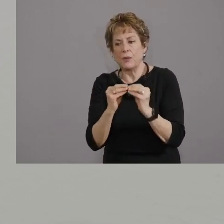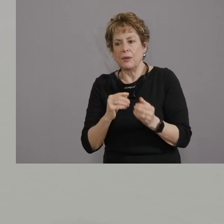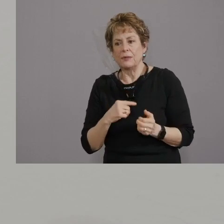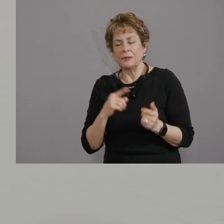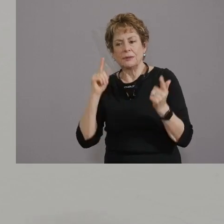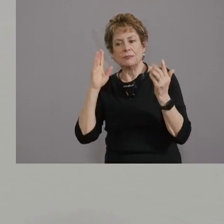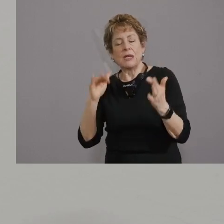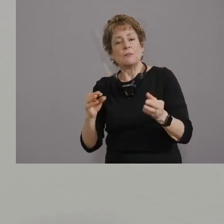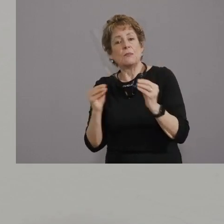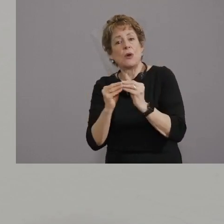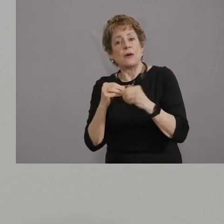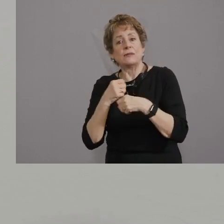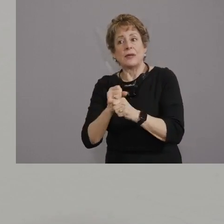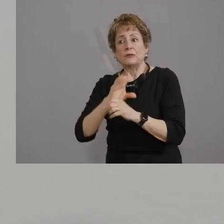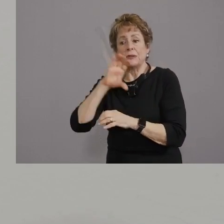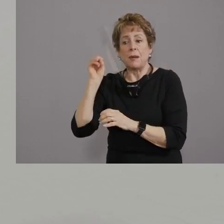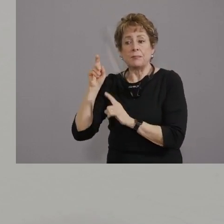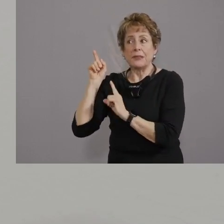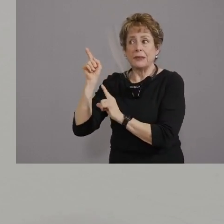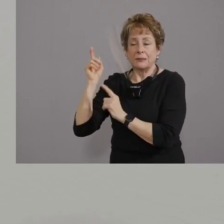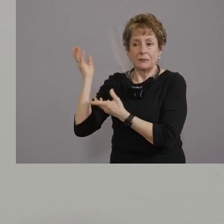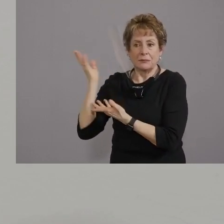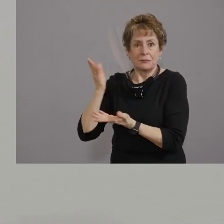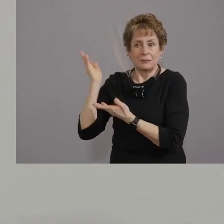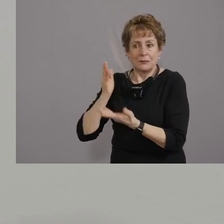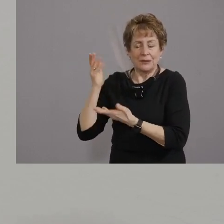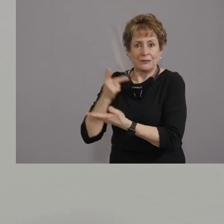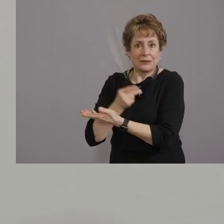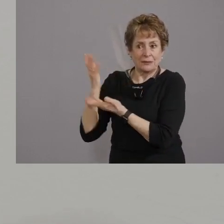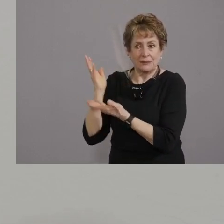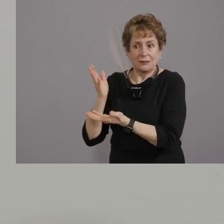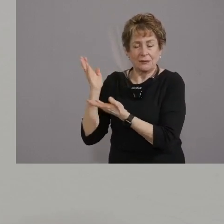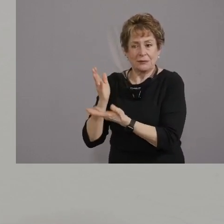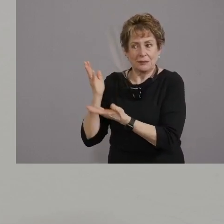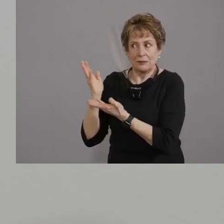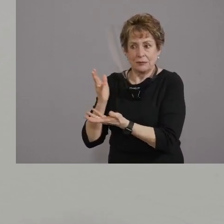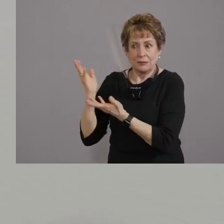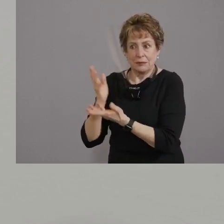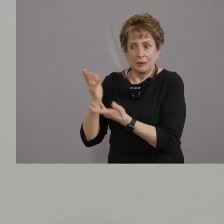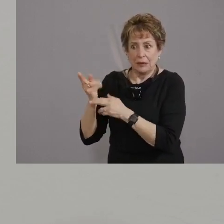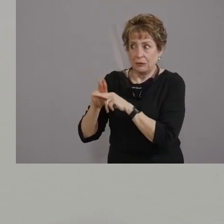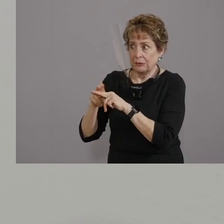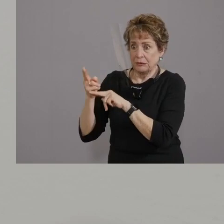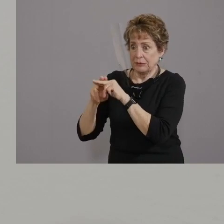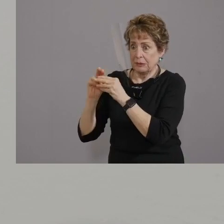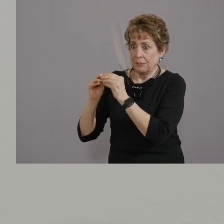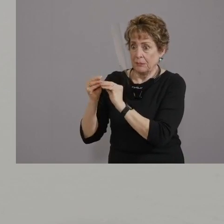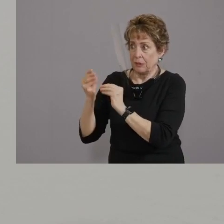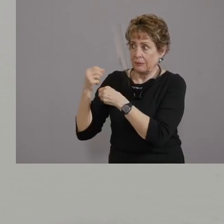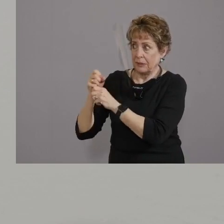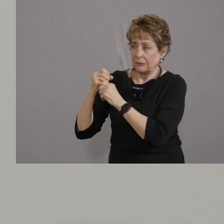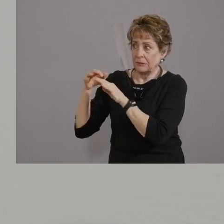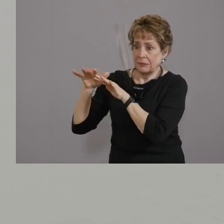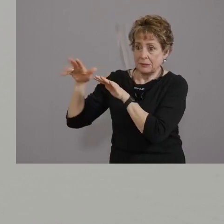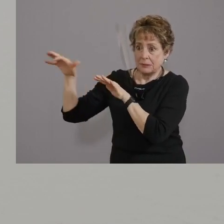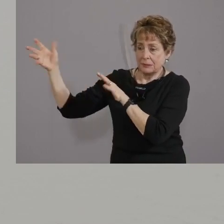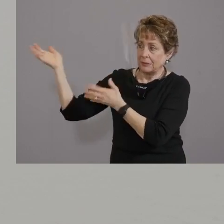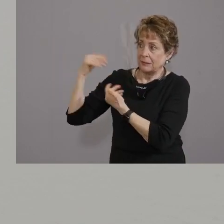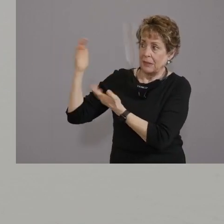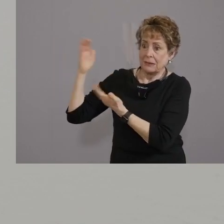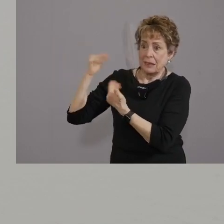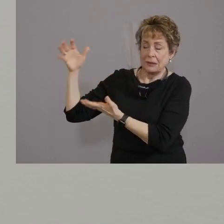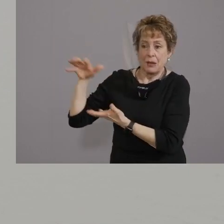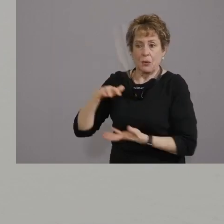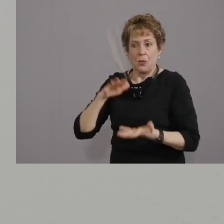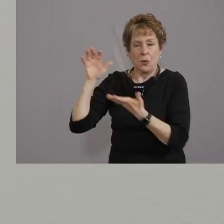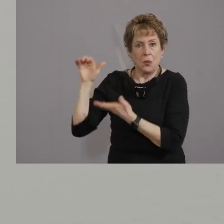manufacturing, so, you know, continuing them to ramp up the manufacturing so more and more will come off. They do anticipate hundreds